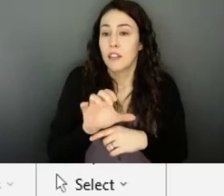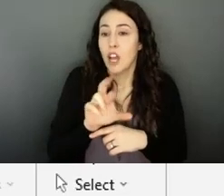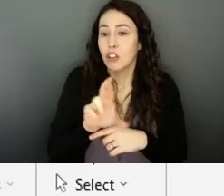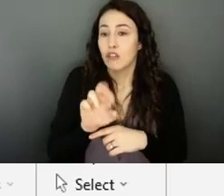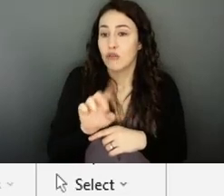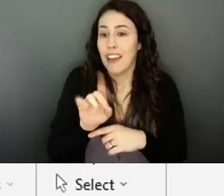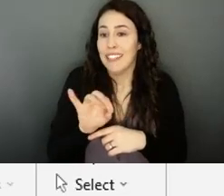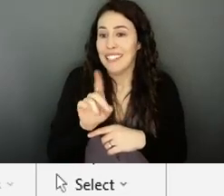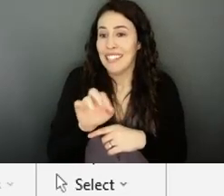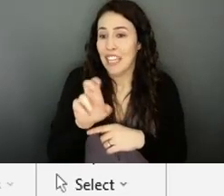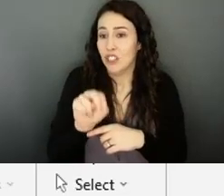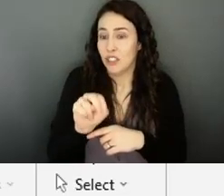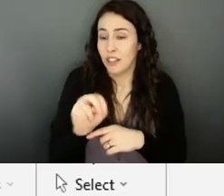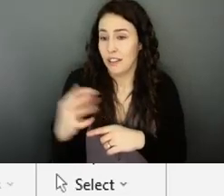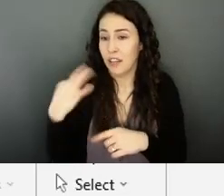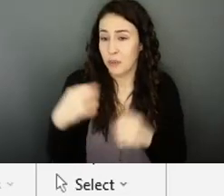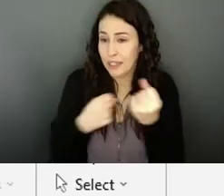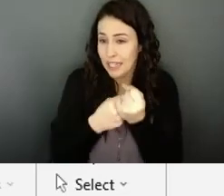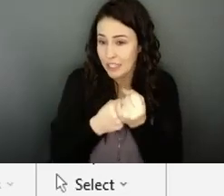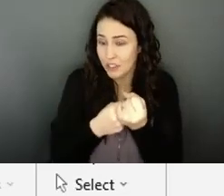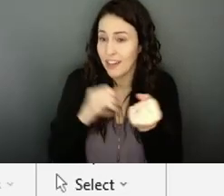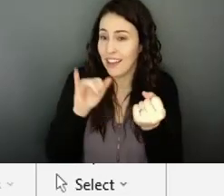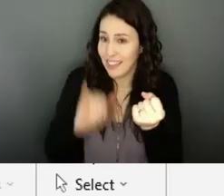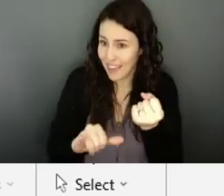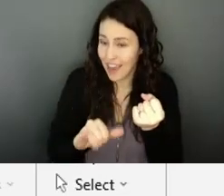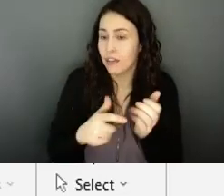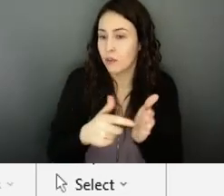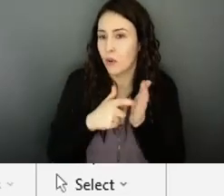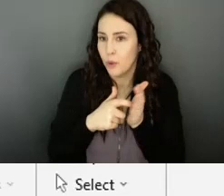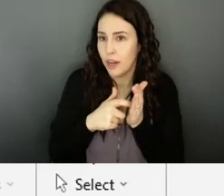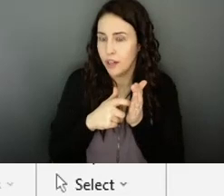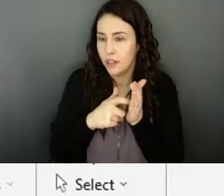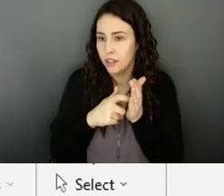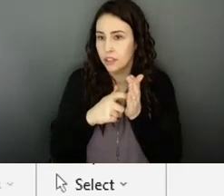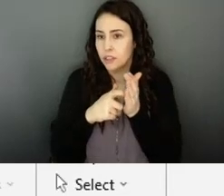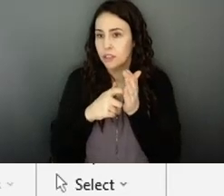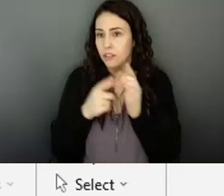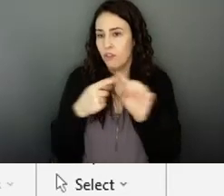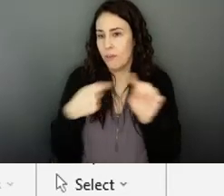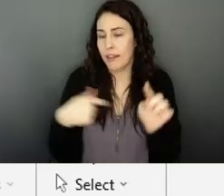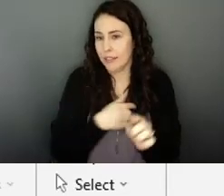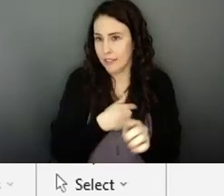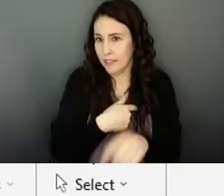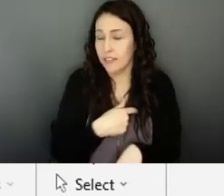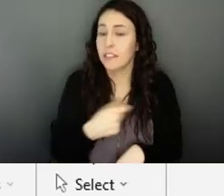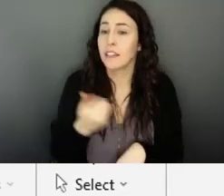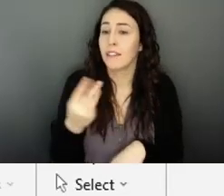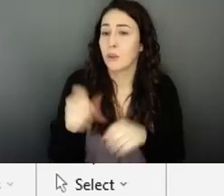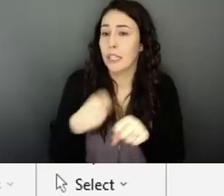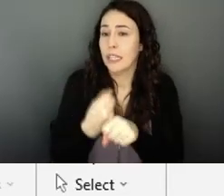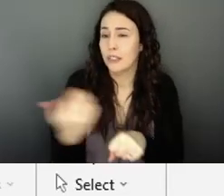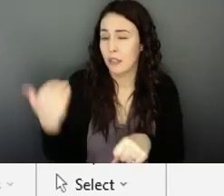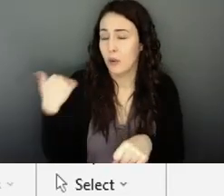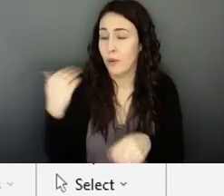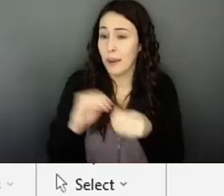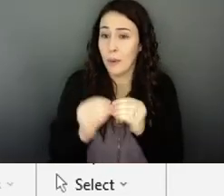is asking us to do. You might know that at least a few years ago, the number one cause of there